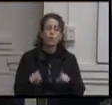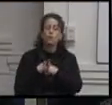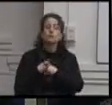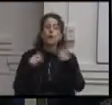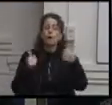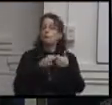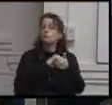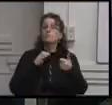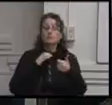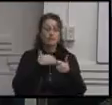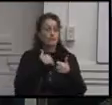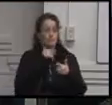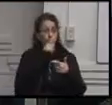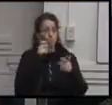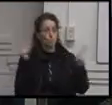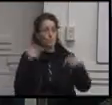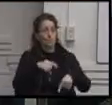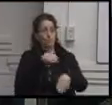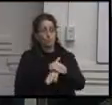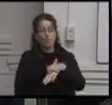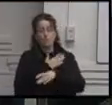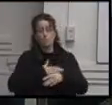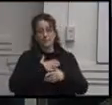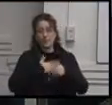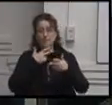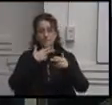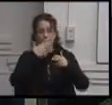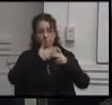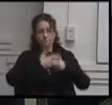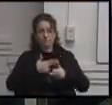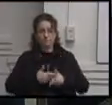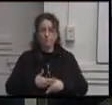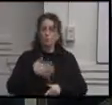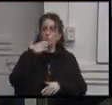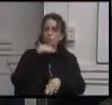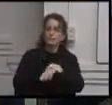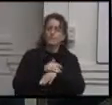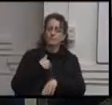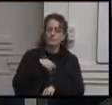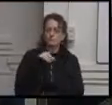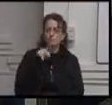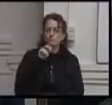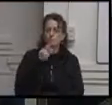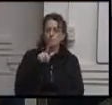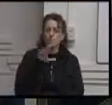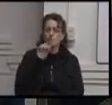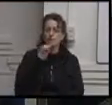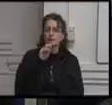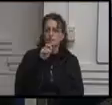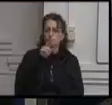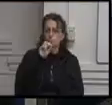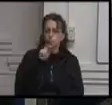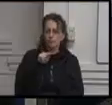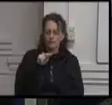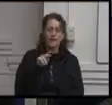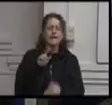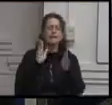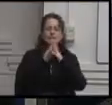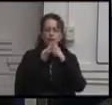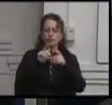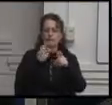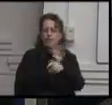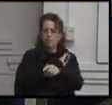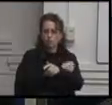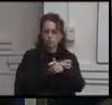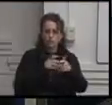the committee that are also in the audience? Yes. Thank you. Good evening, everyone. I'm Paul Cameron, Town Energy Coordinator. Lester Humphreys, Chair of the